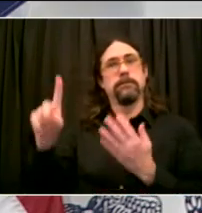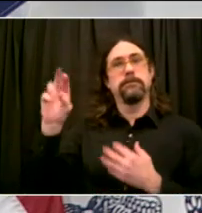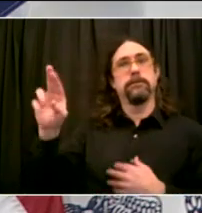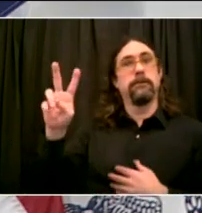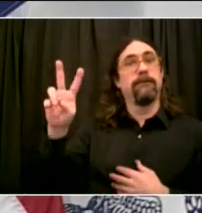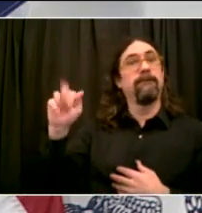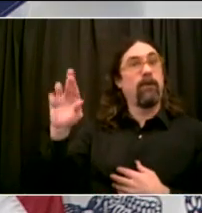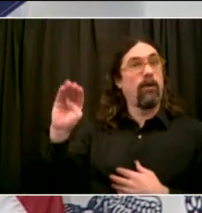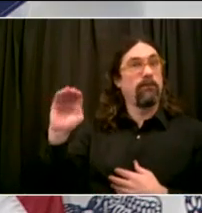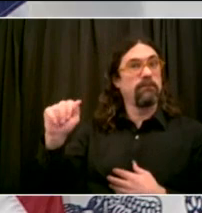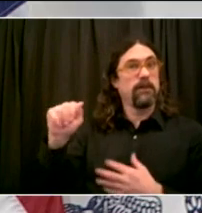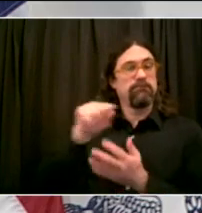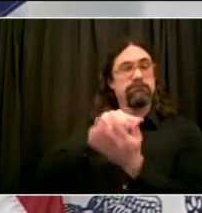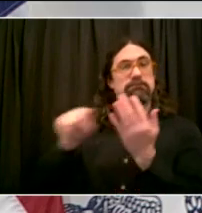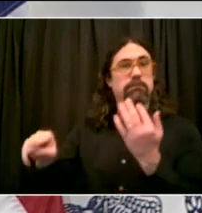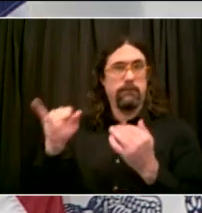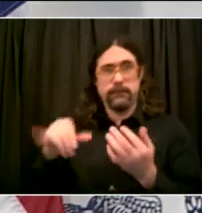Leader.